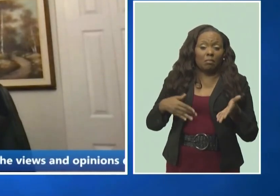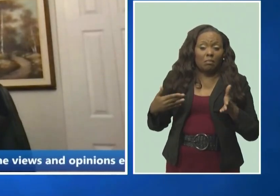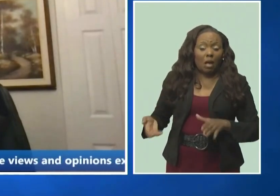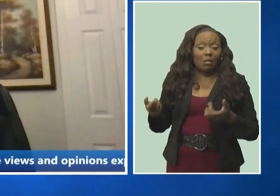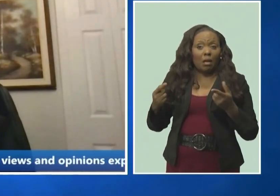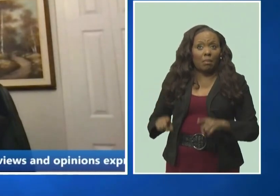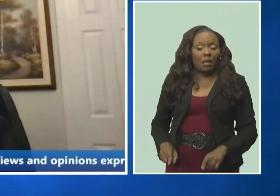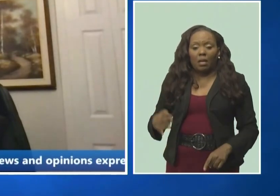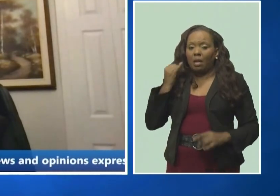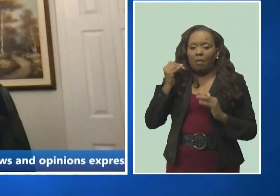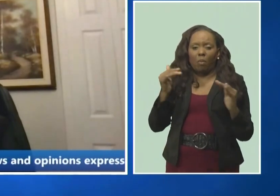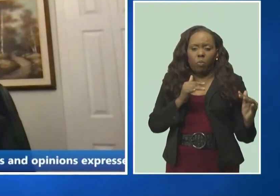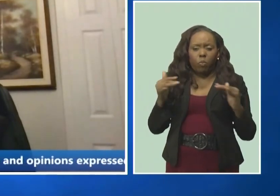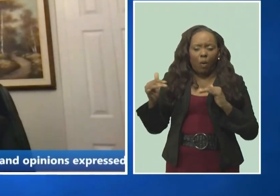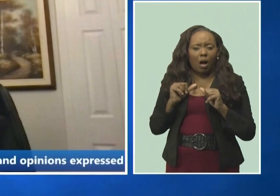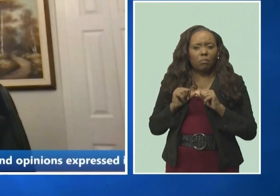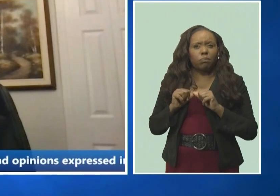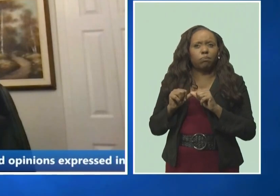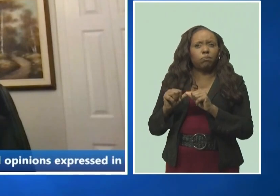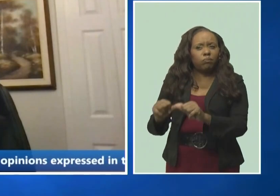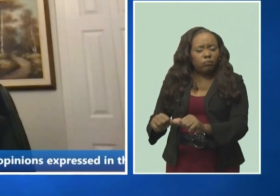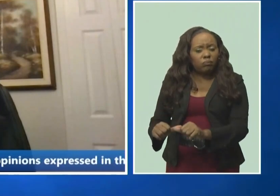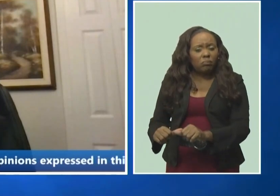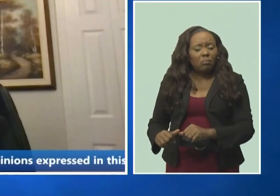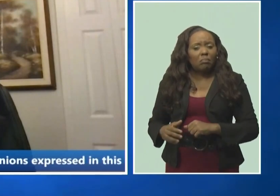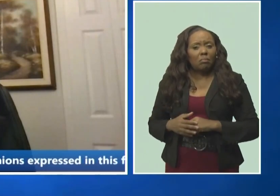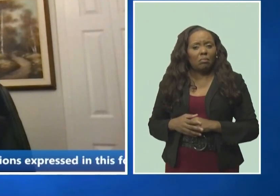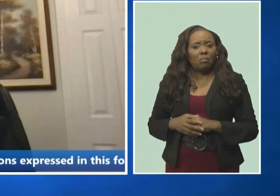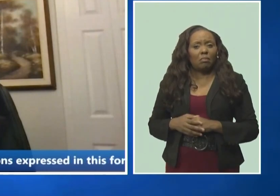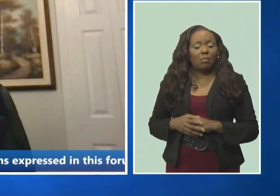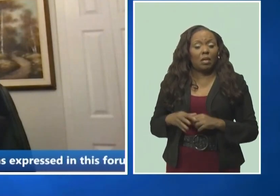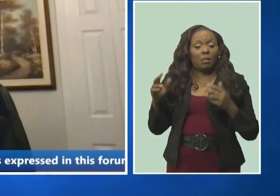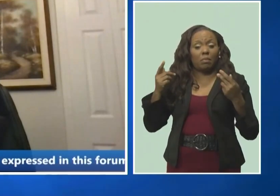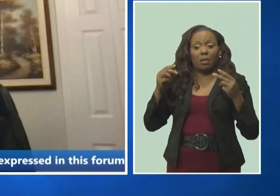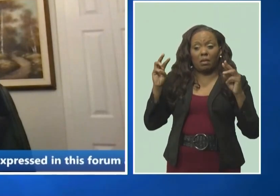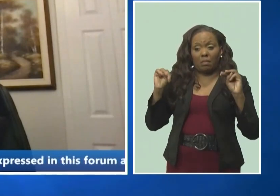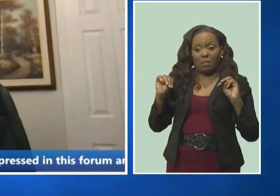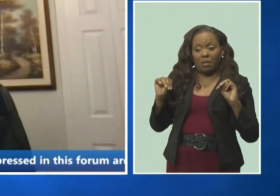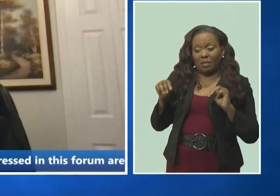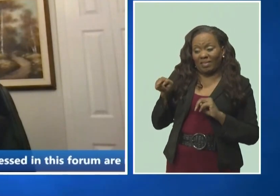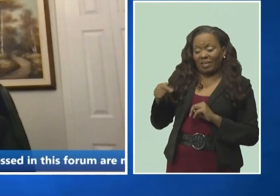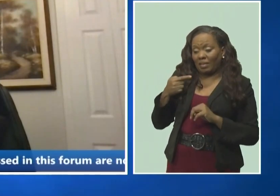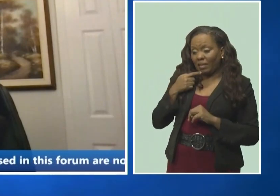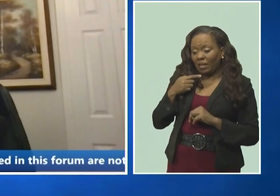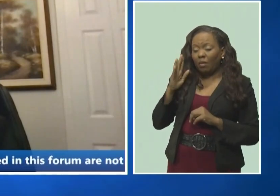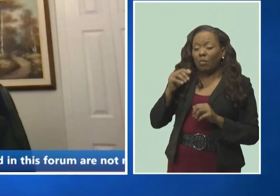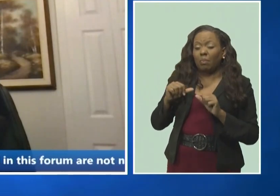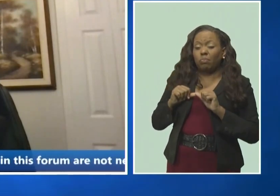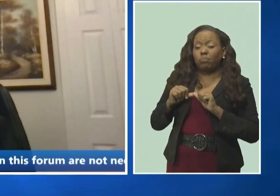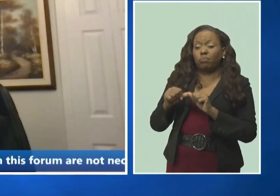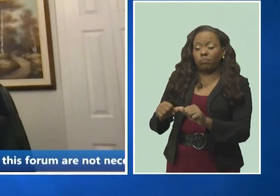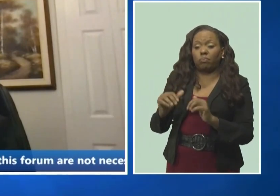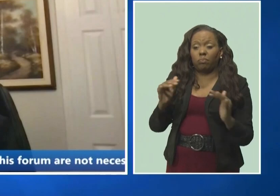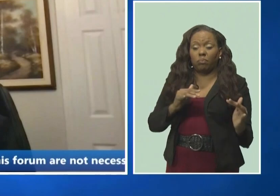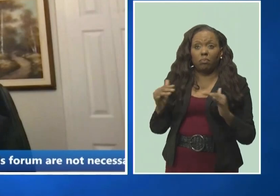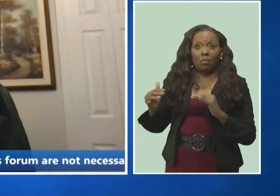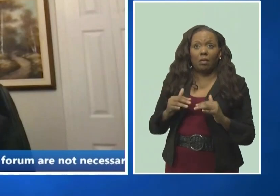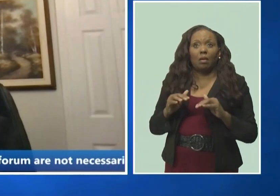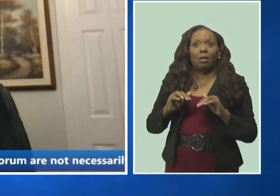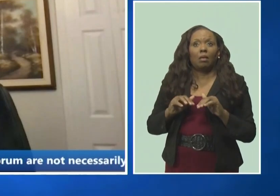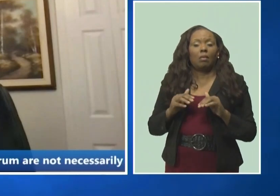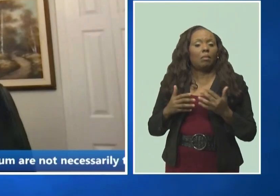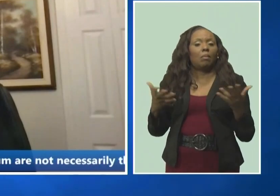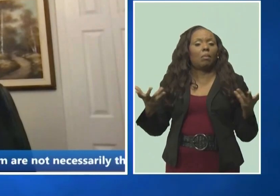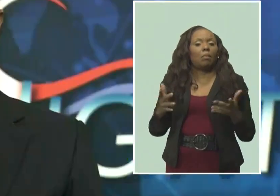lengthy one, as Prime Minister Netanyahu has said it will be. One wonders how Israelis will